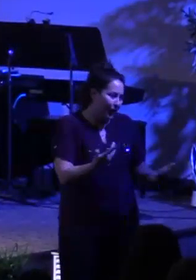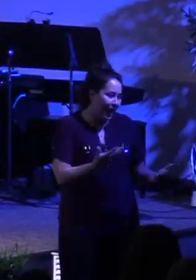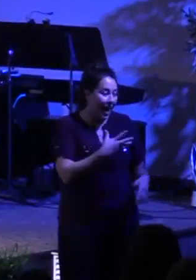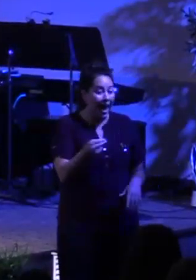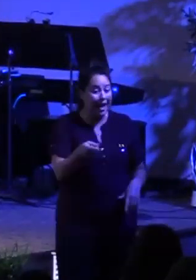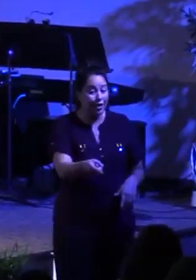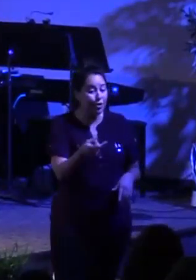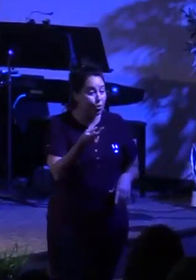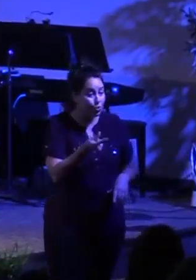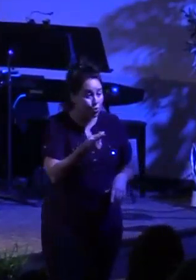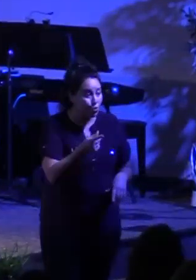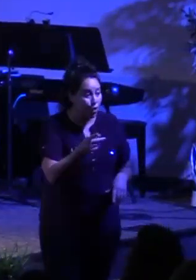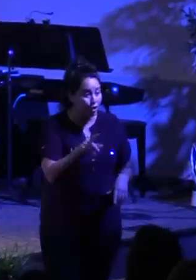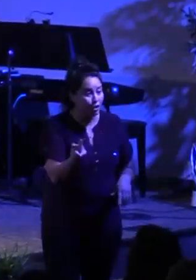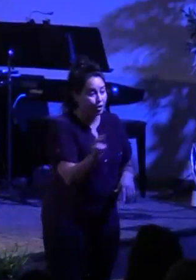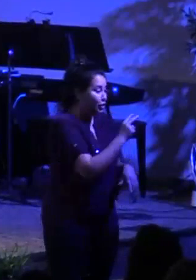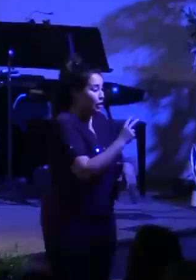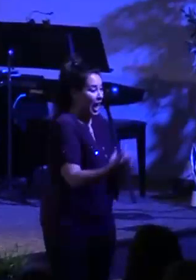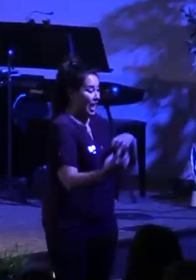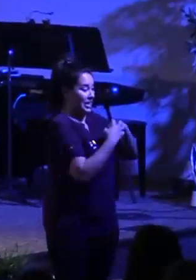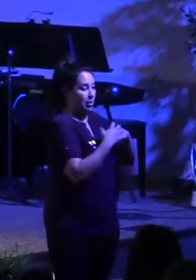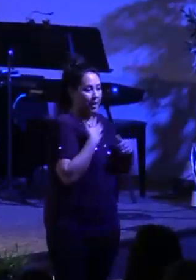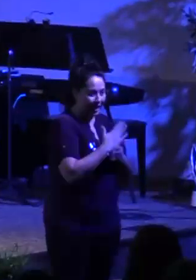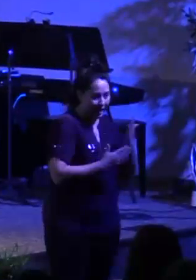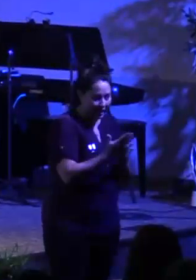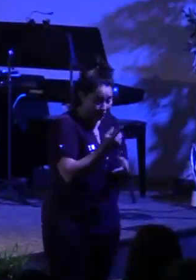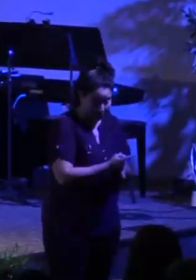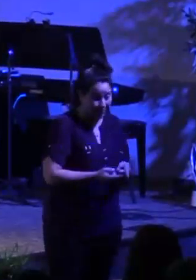And the dog just turns and attacks my hands, right?